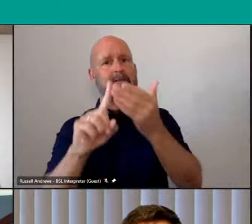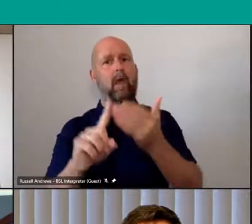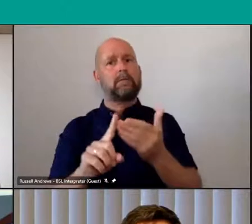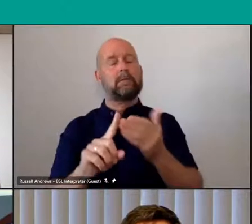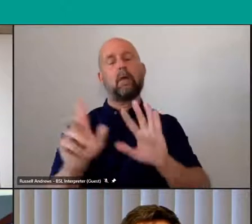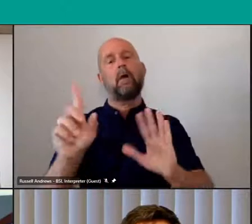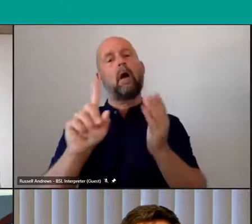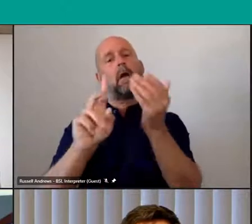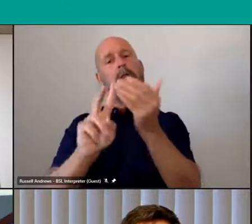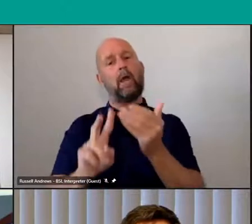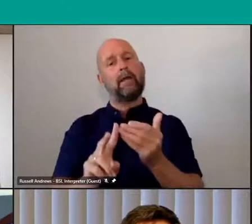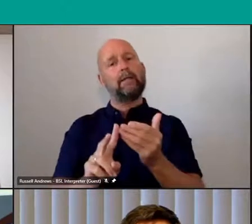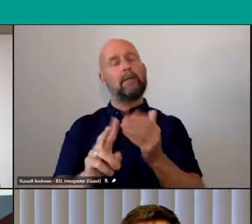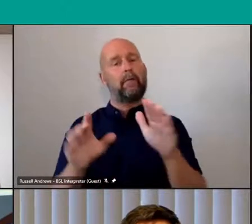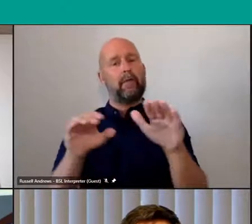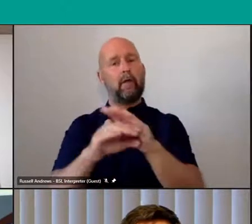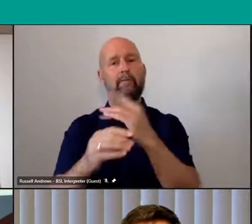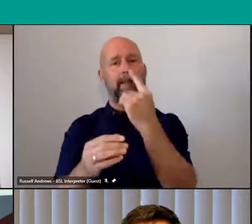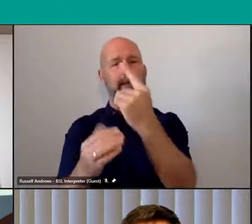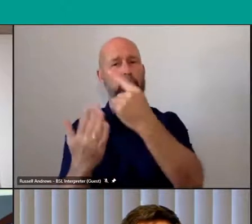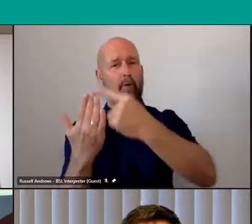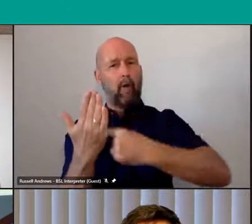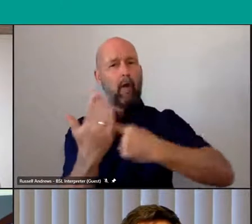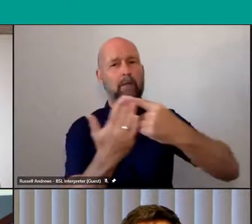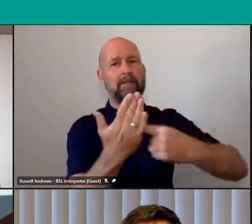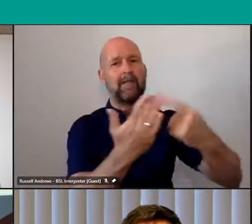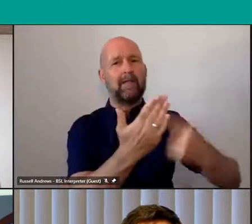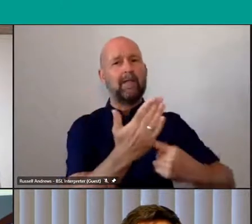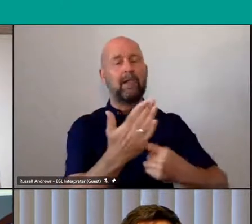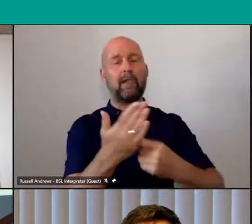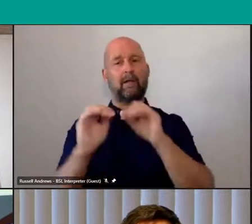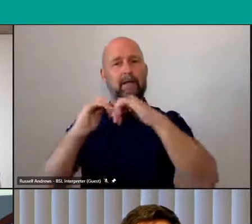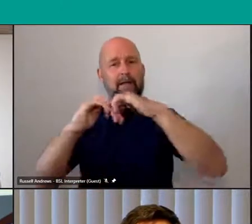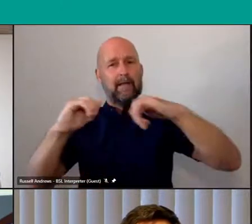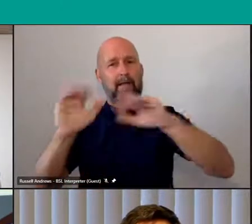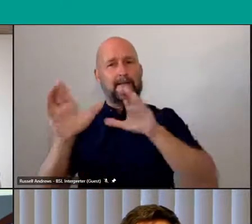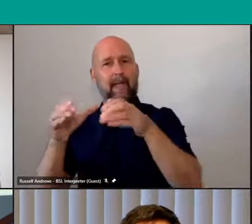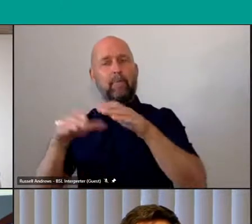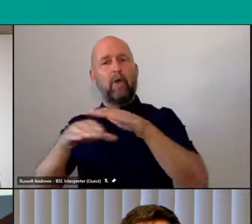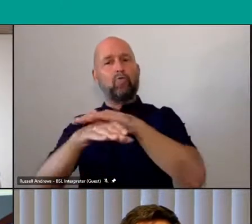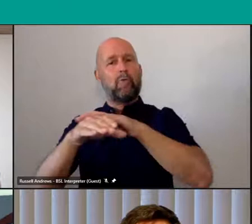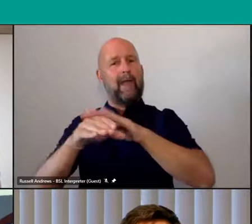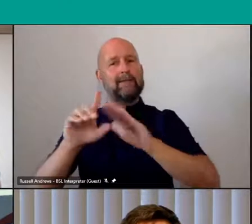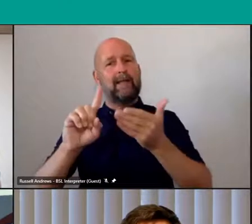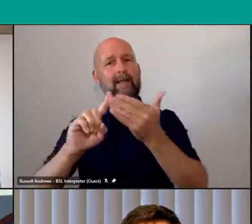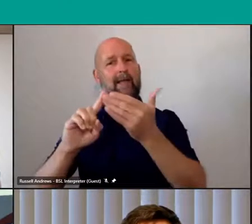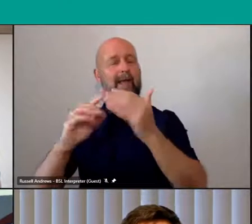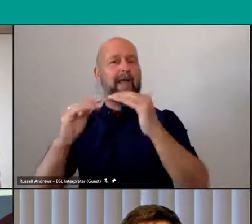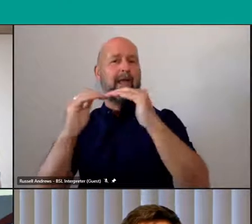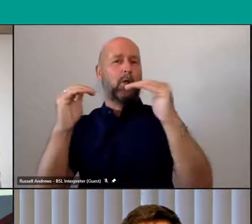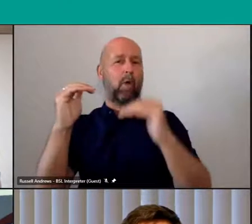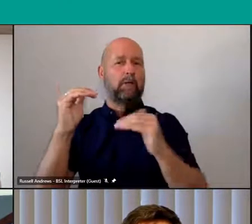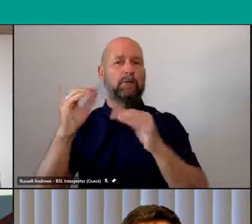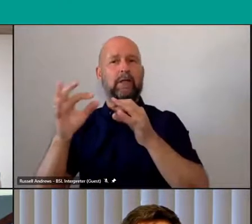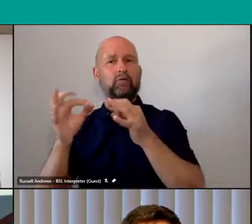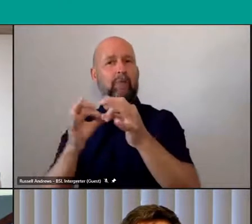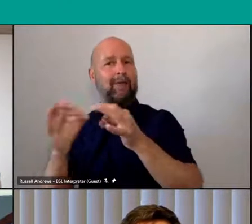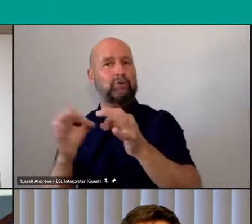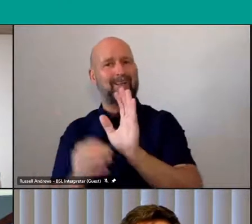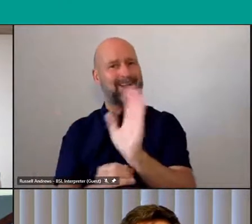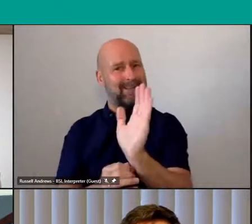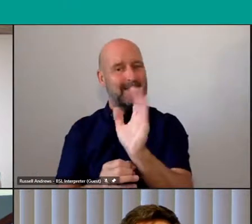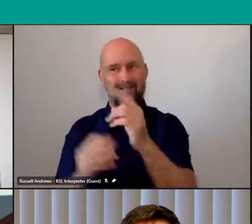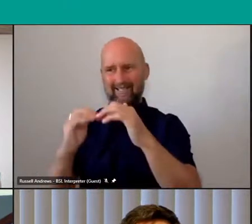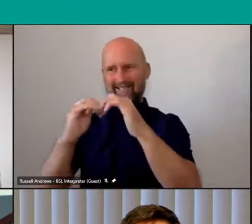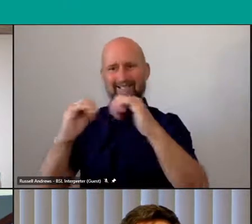are there in every policy. So it's not just about having a separate race equality strategy. It's about thinking about